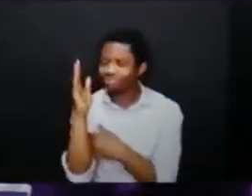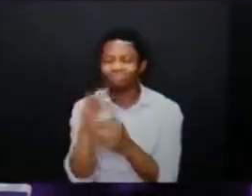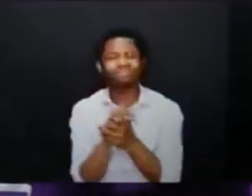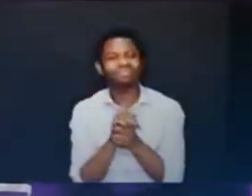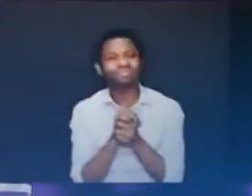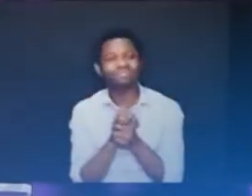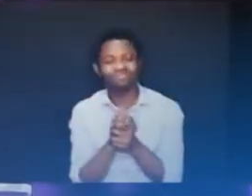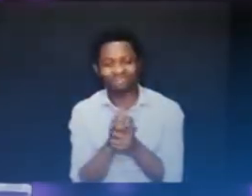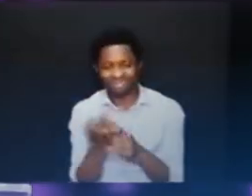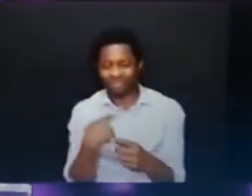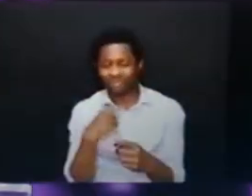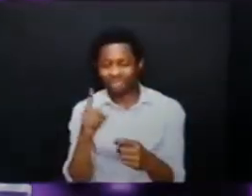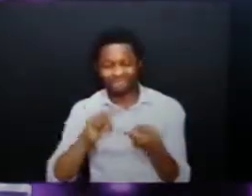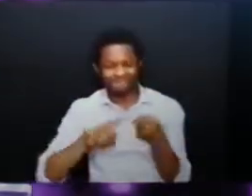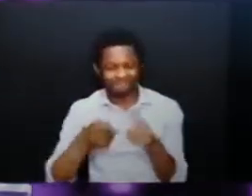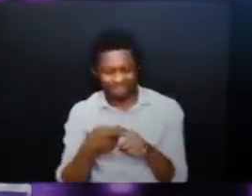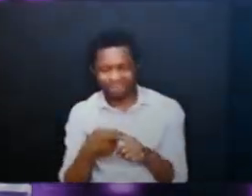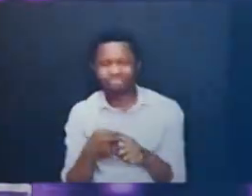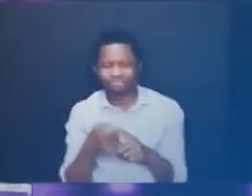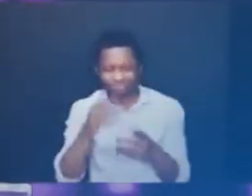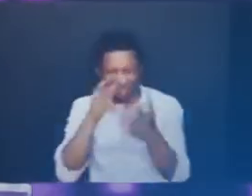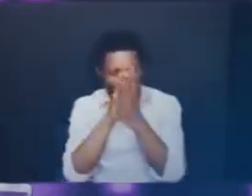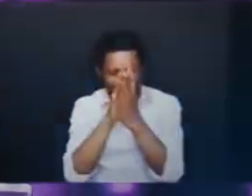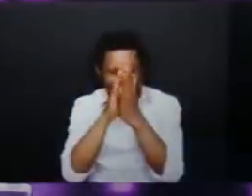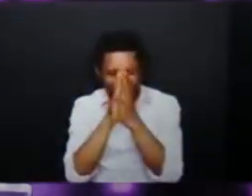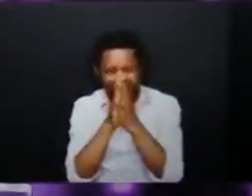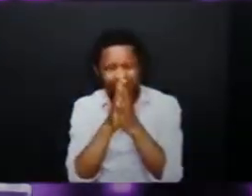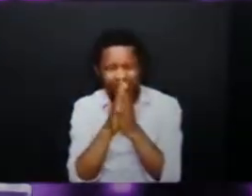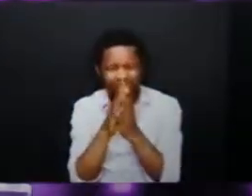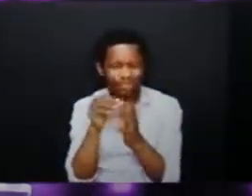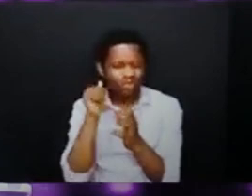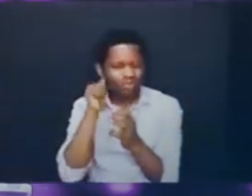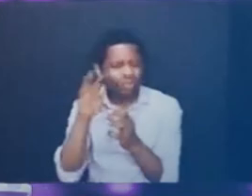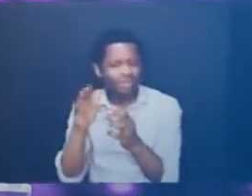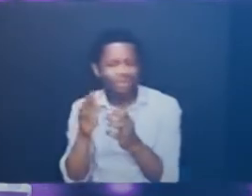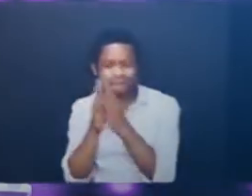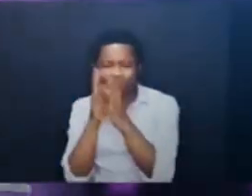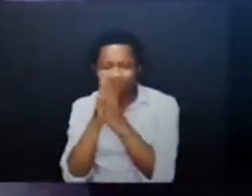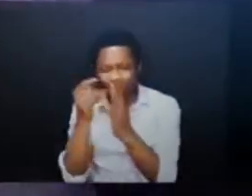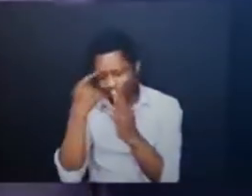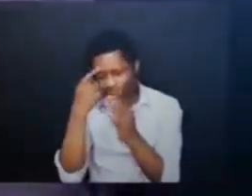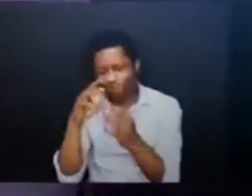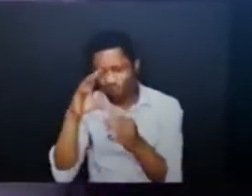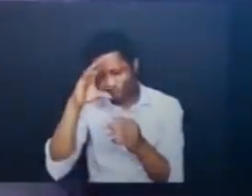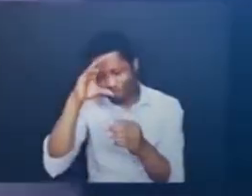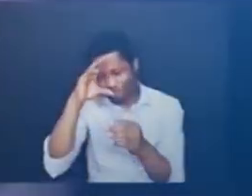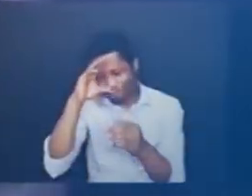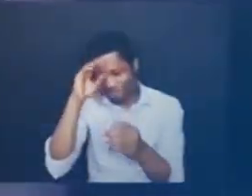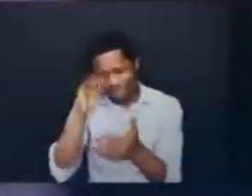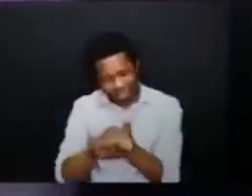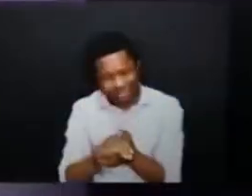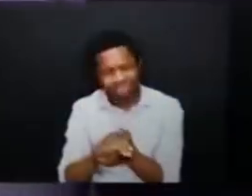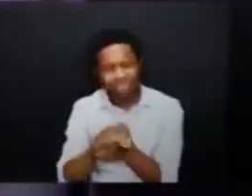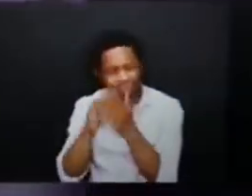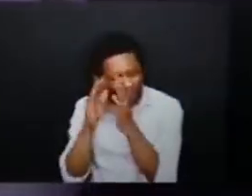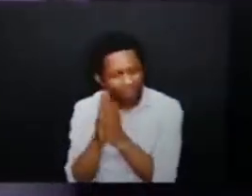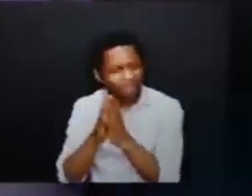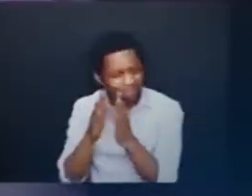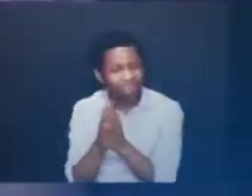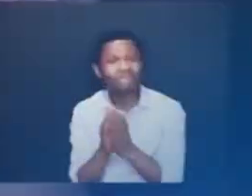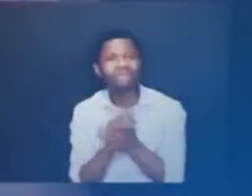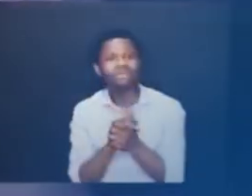This friend of mine was praying for her husband and struggling. Then one day